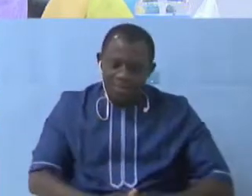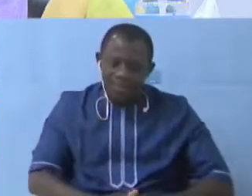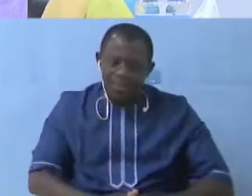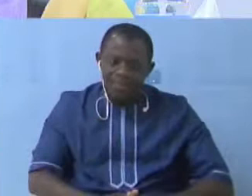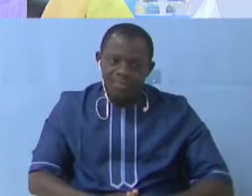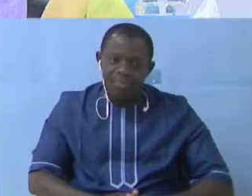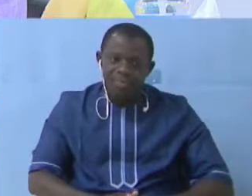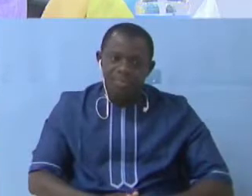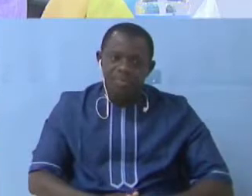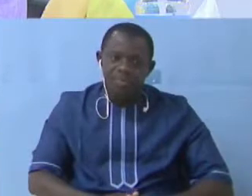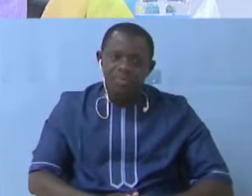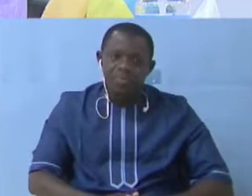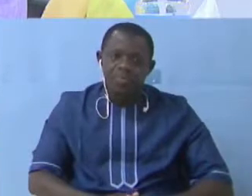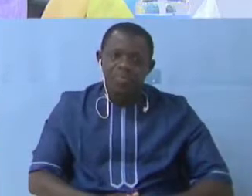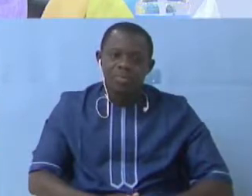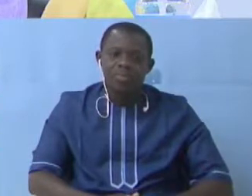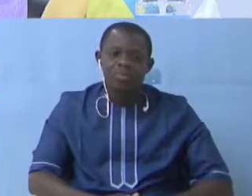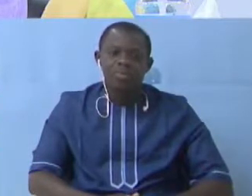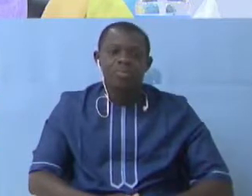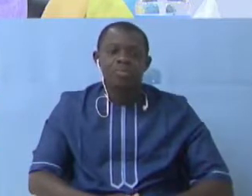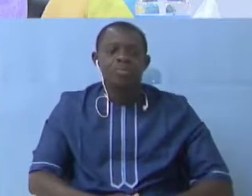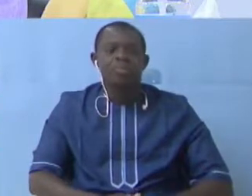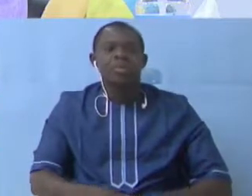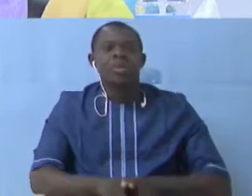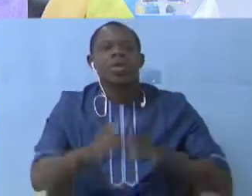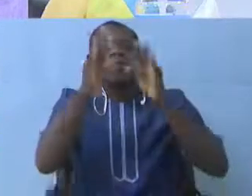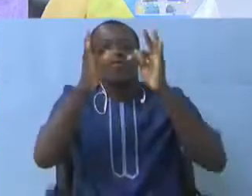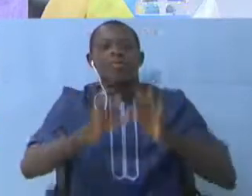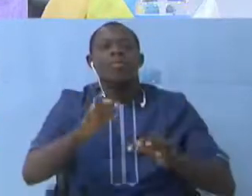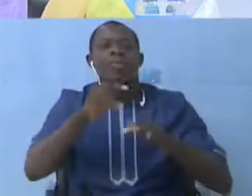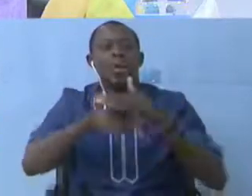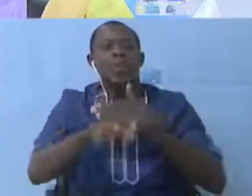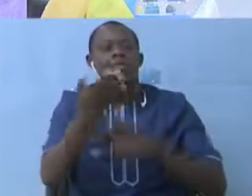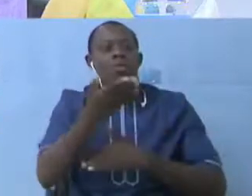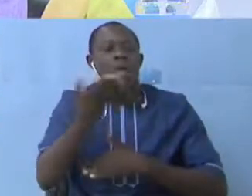Geneva. It was set up in the United Kingdom.